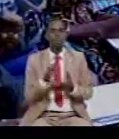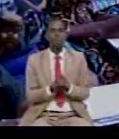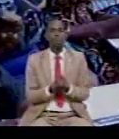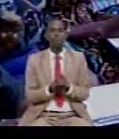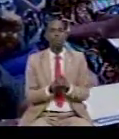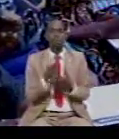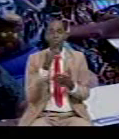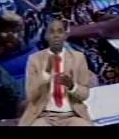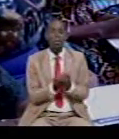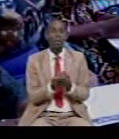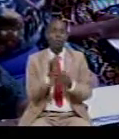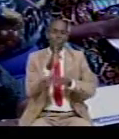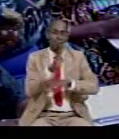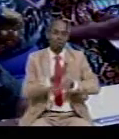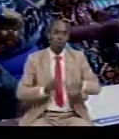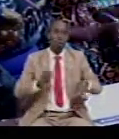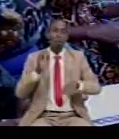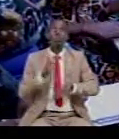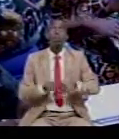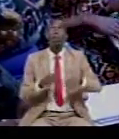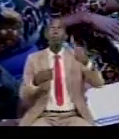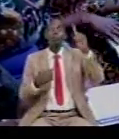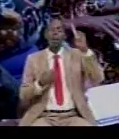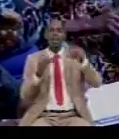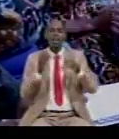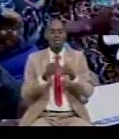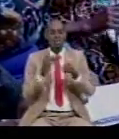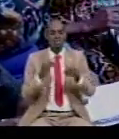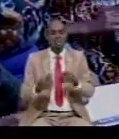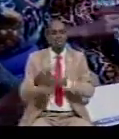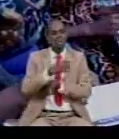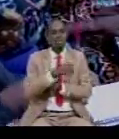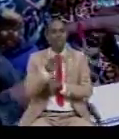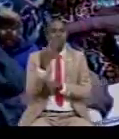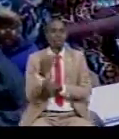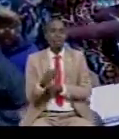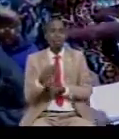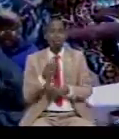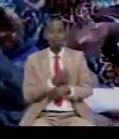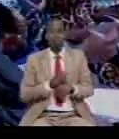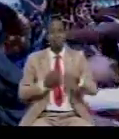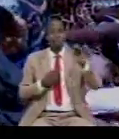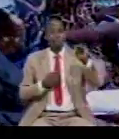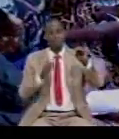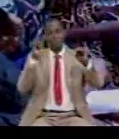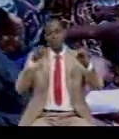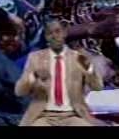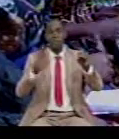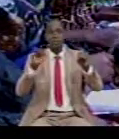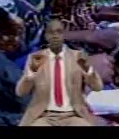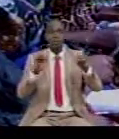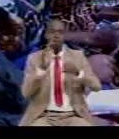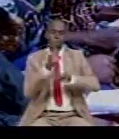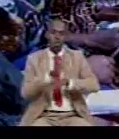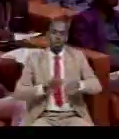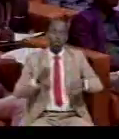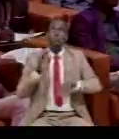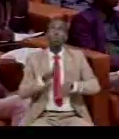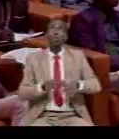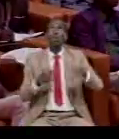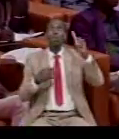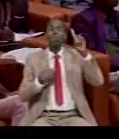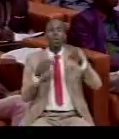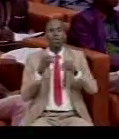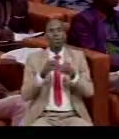the day of trouble. The Lord knew that in the world in which we live is a world of trouble. It's